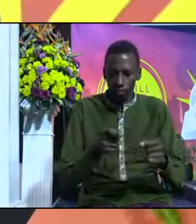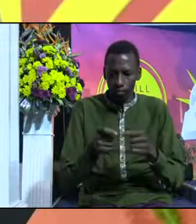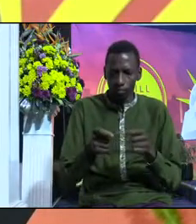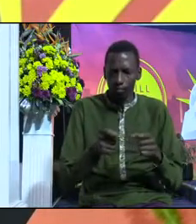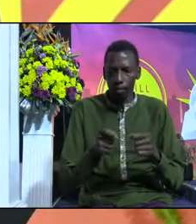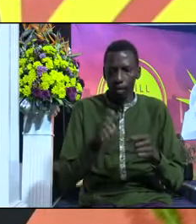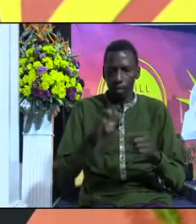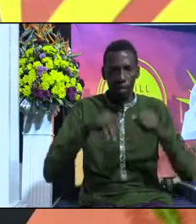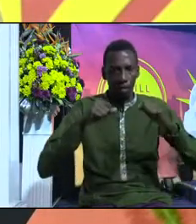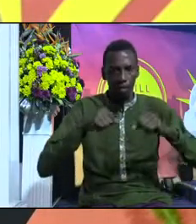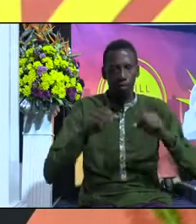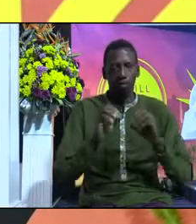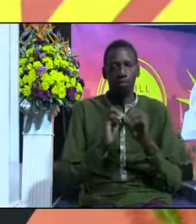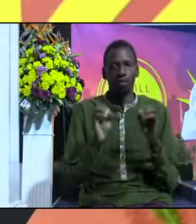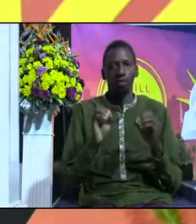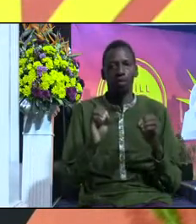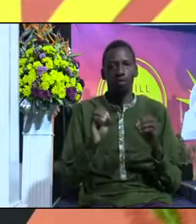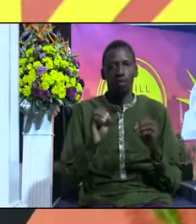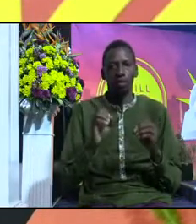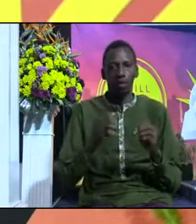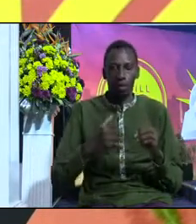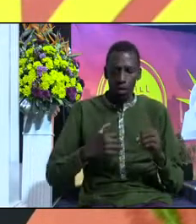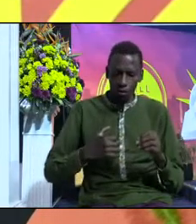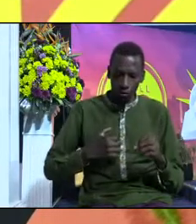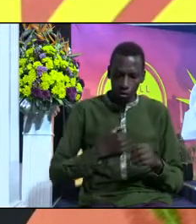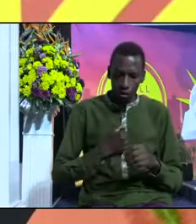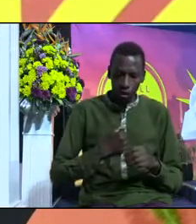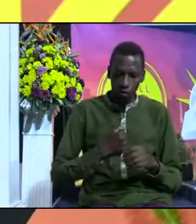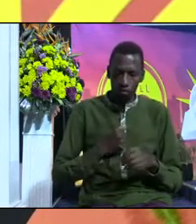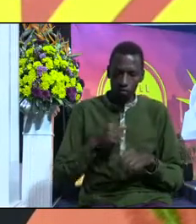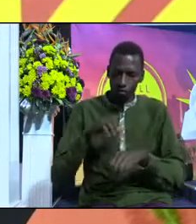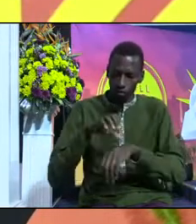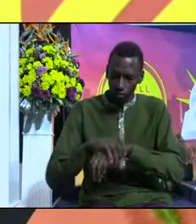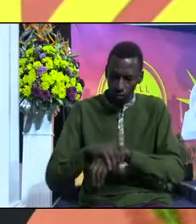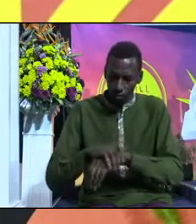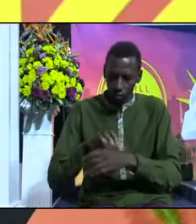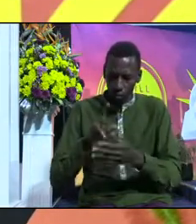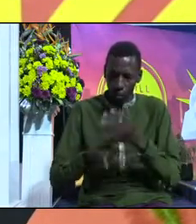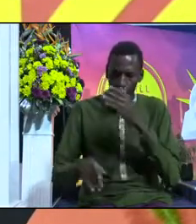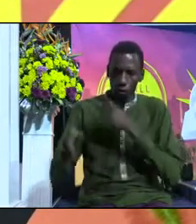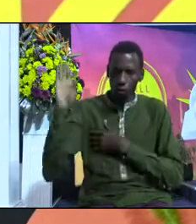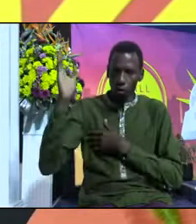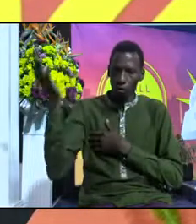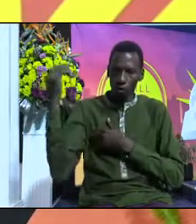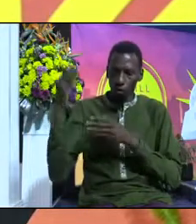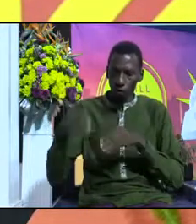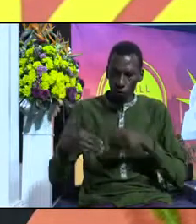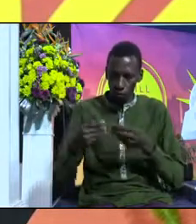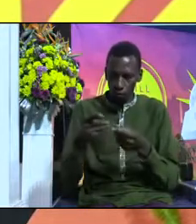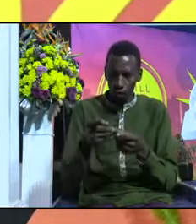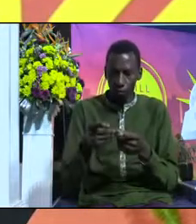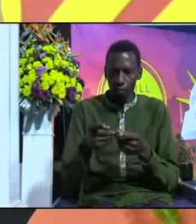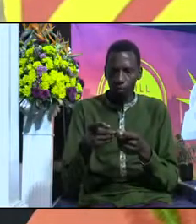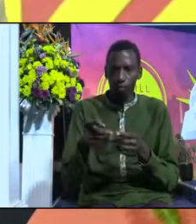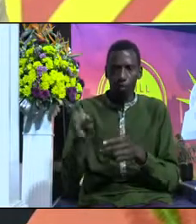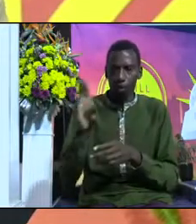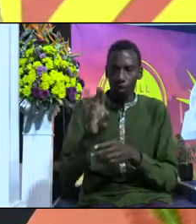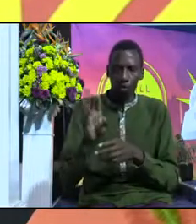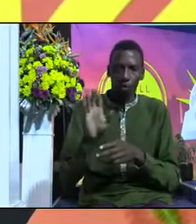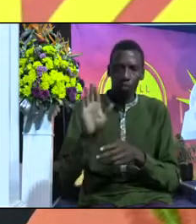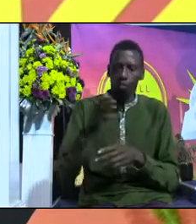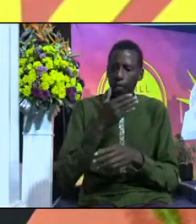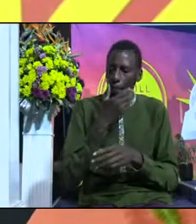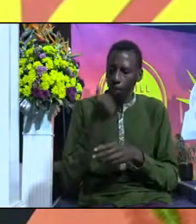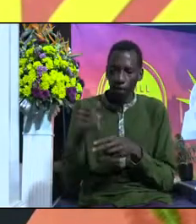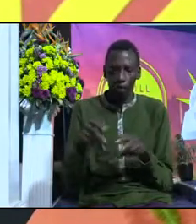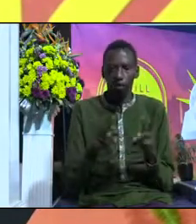his possibilities. He took what God gave him and use it to the best of his ability.